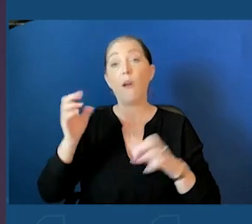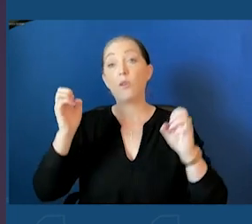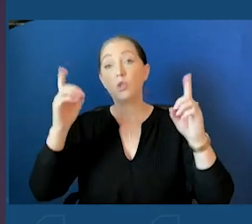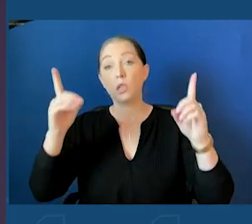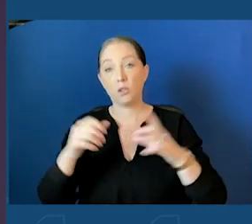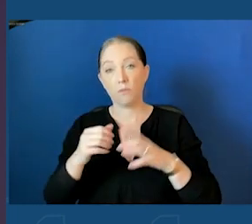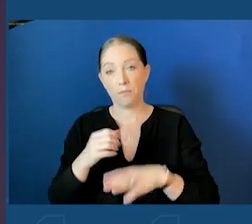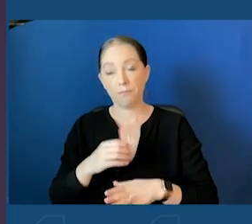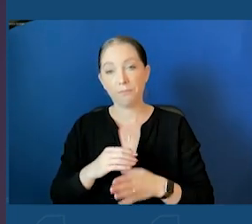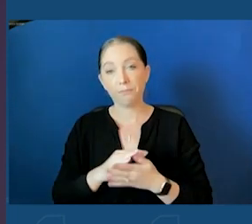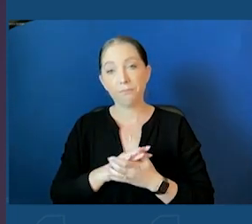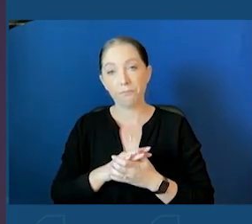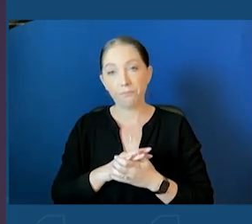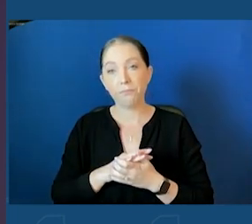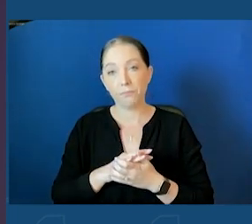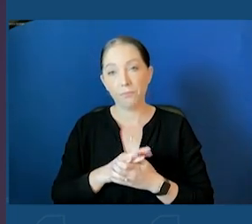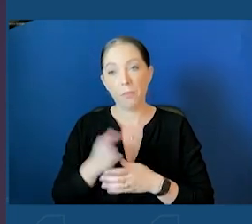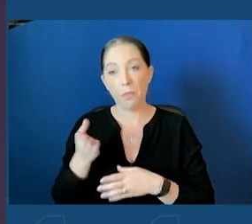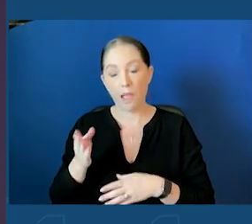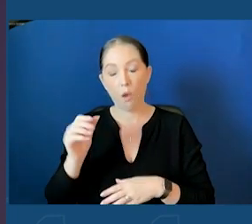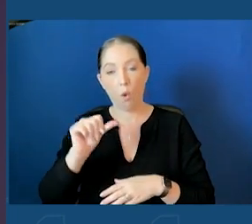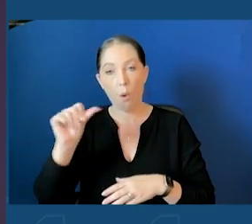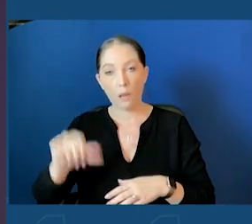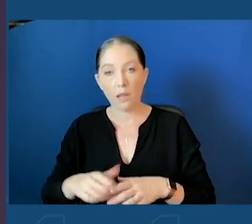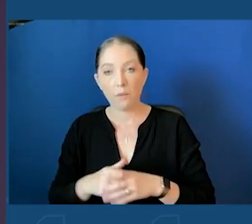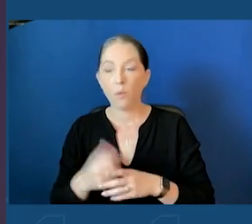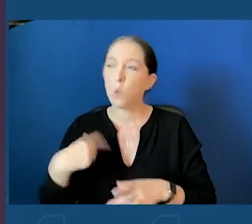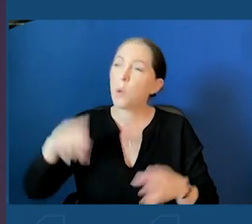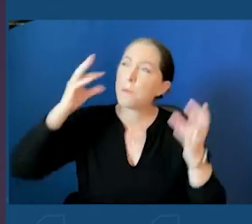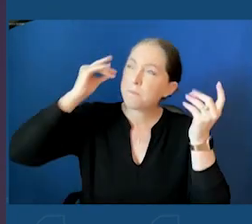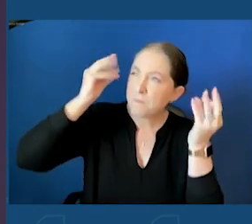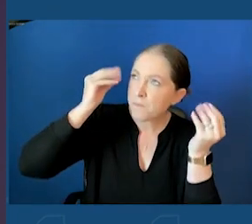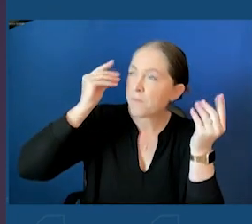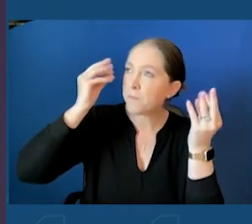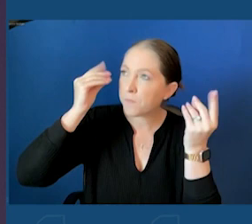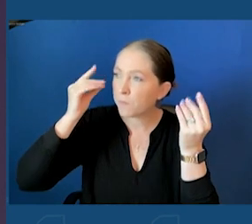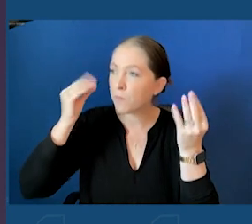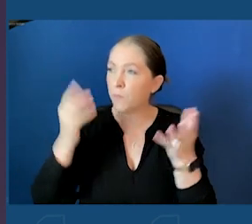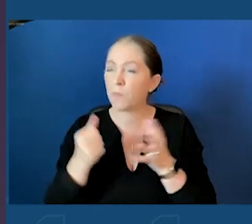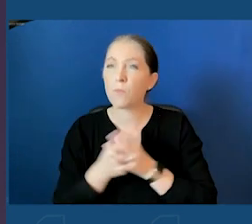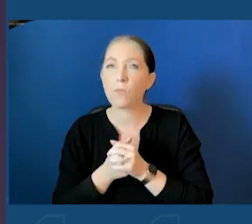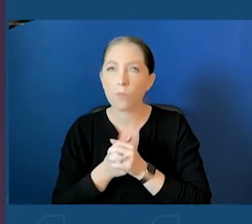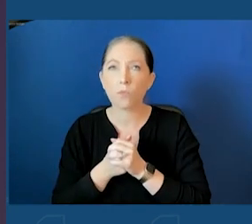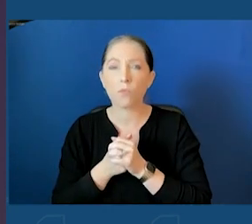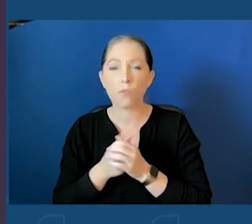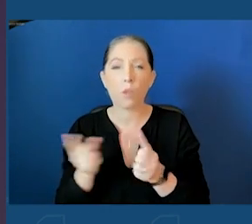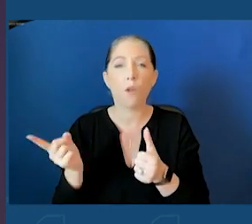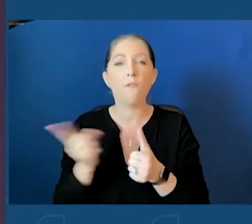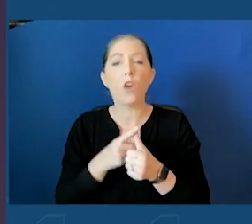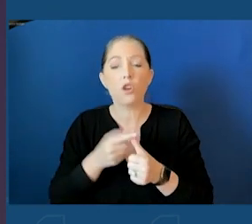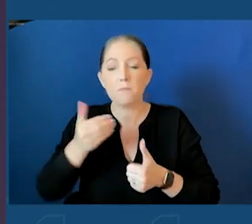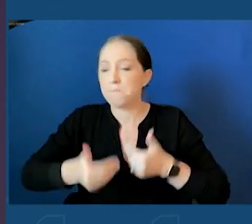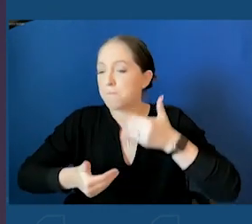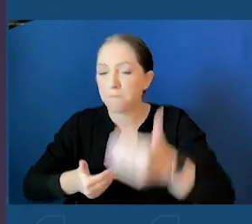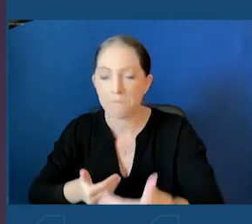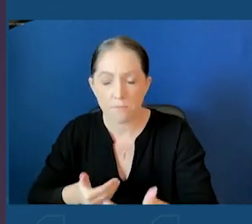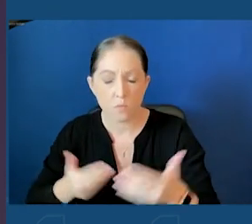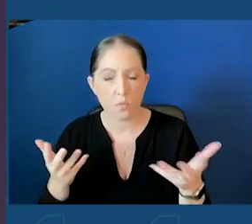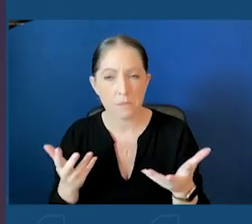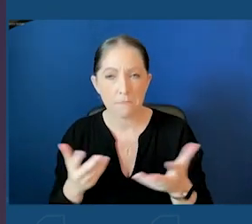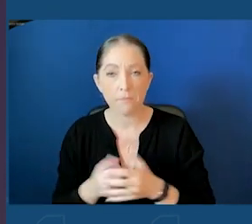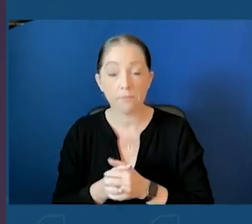in Albany, and we were thinking, what's the first step? And the first